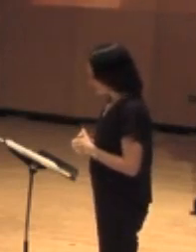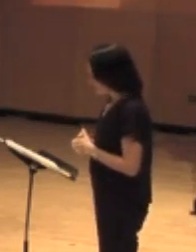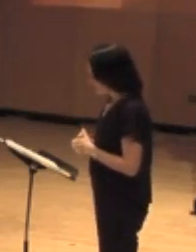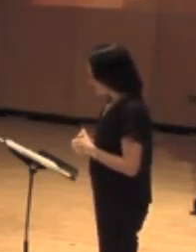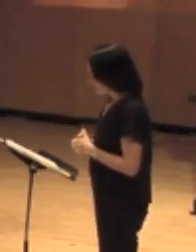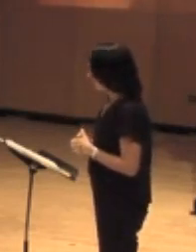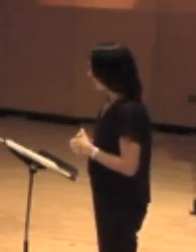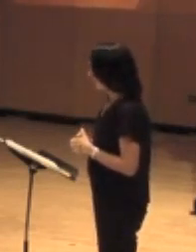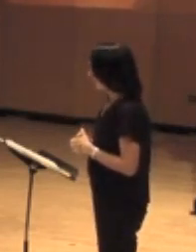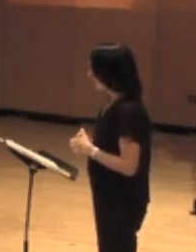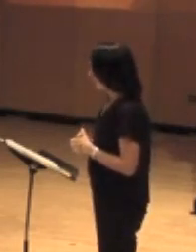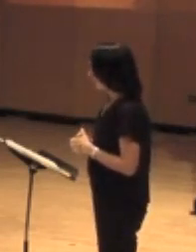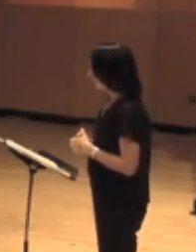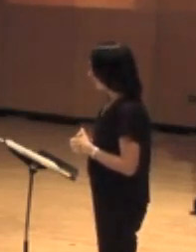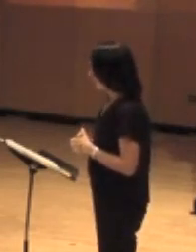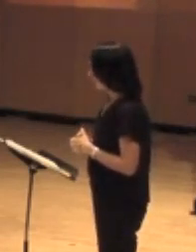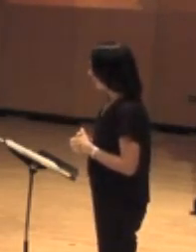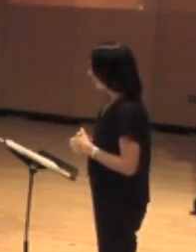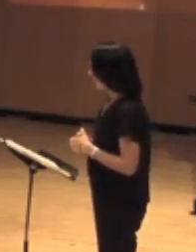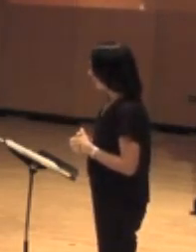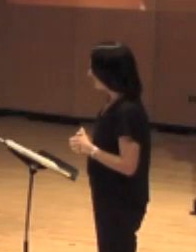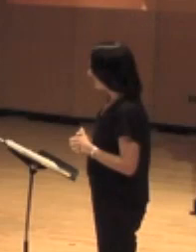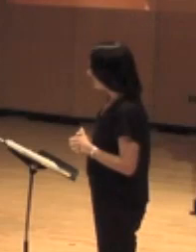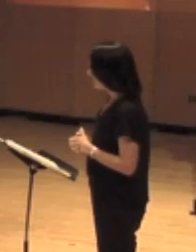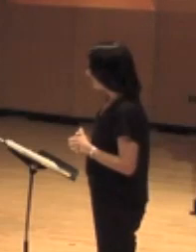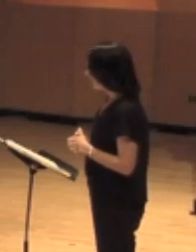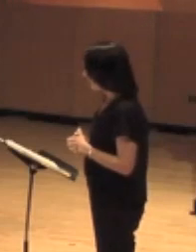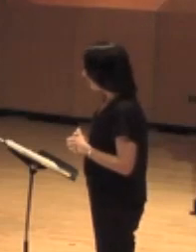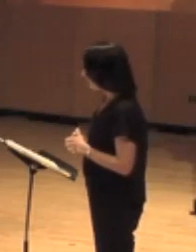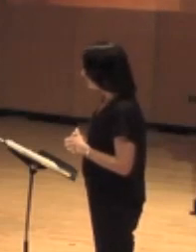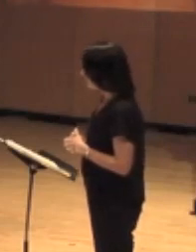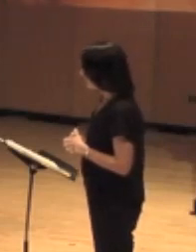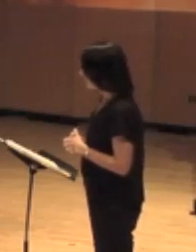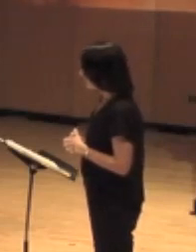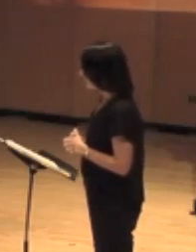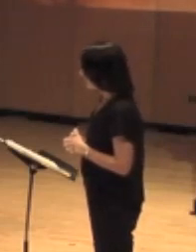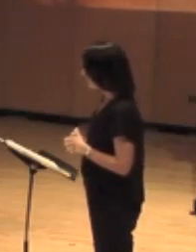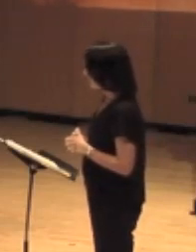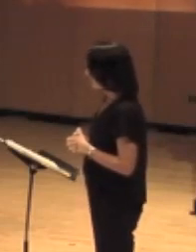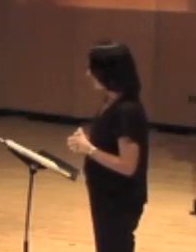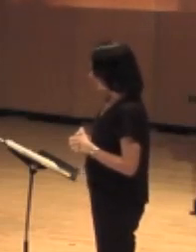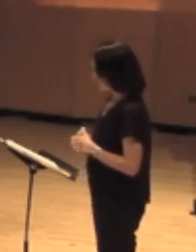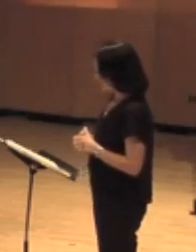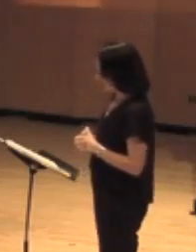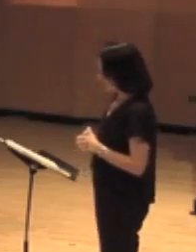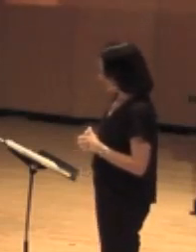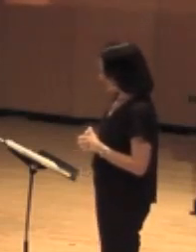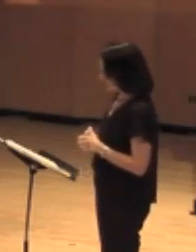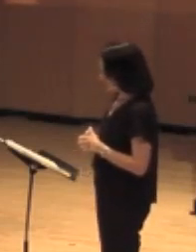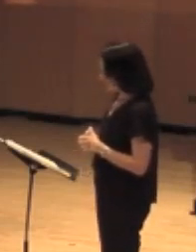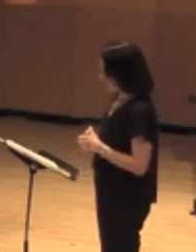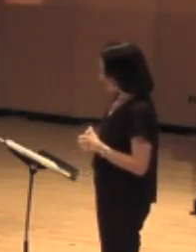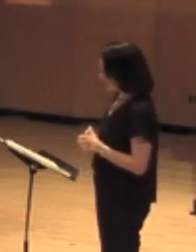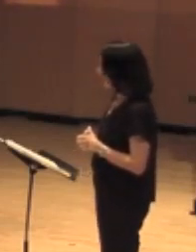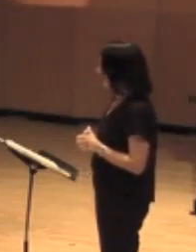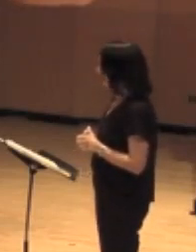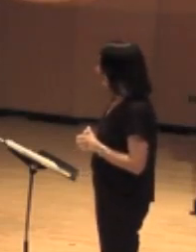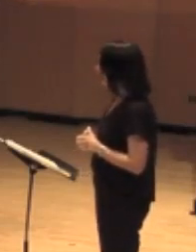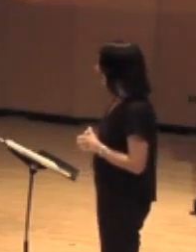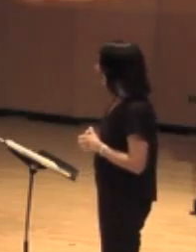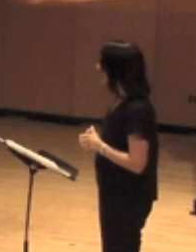you don't know me or do you I know you maybe you know